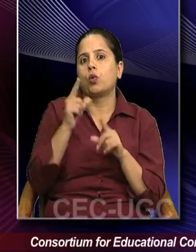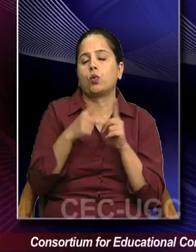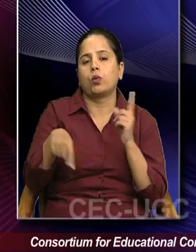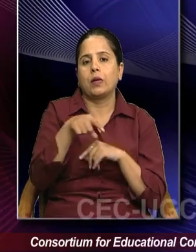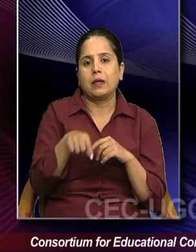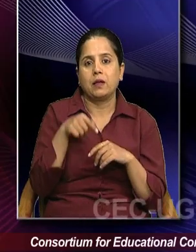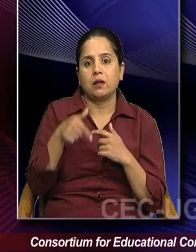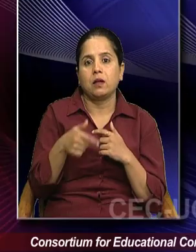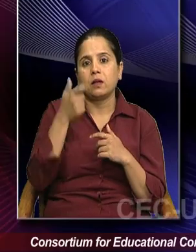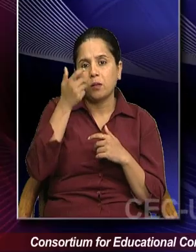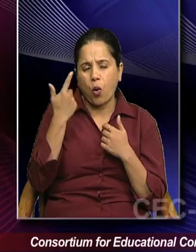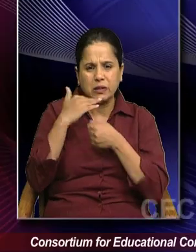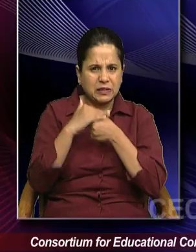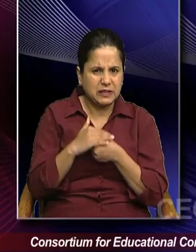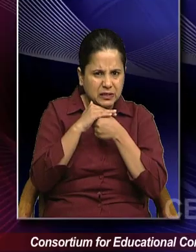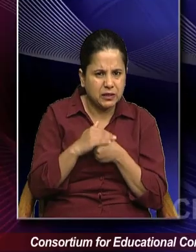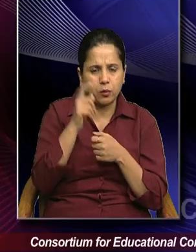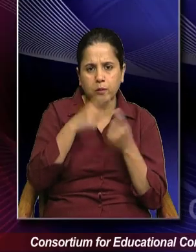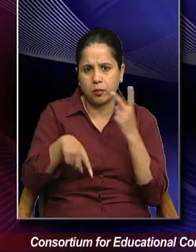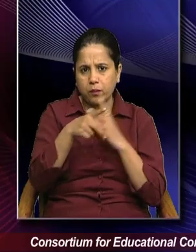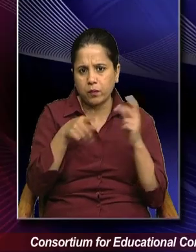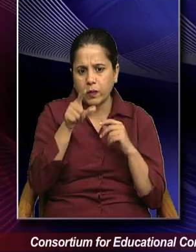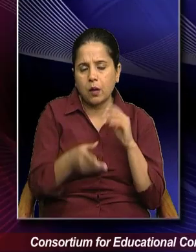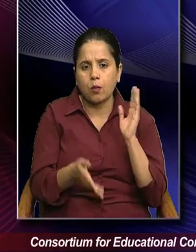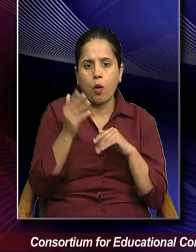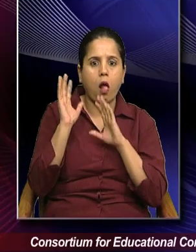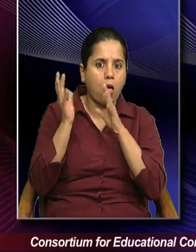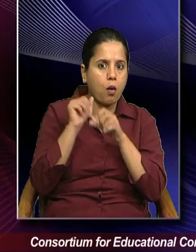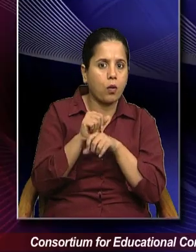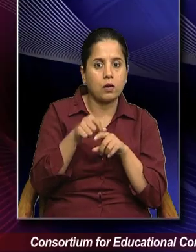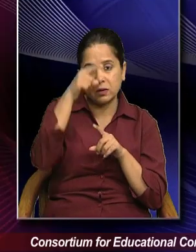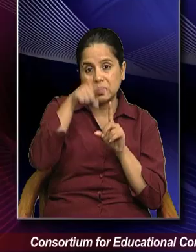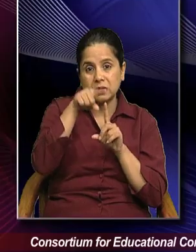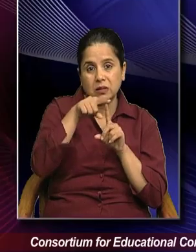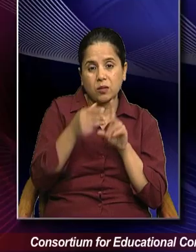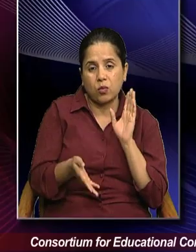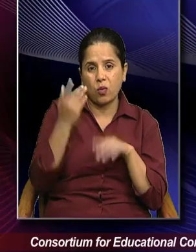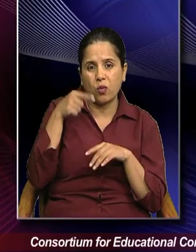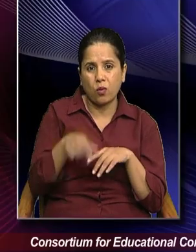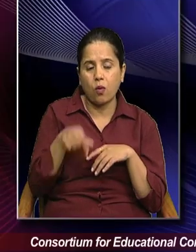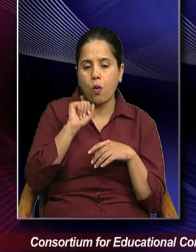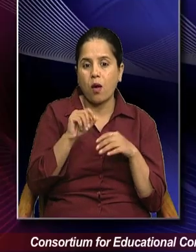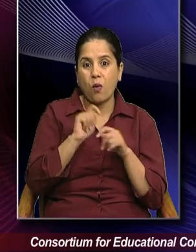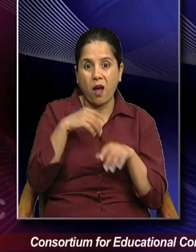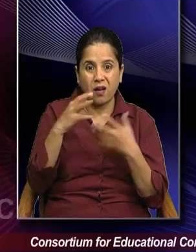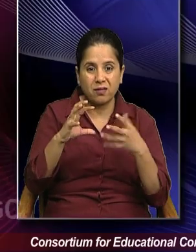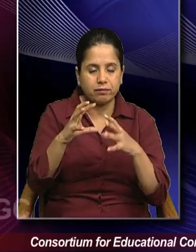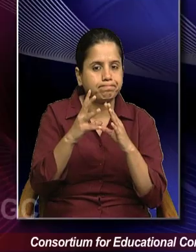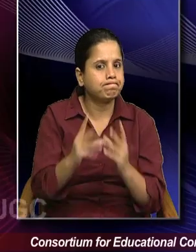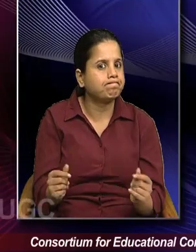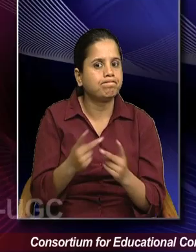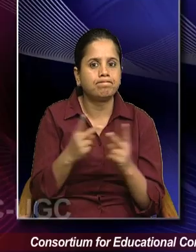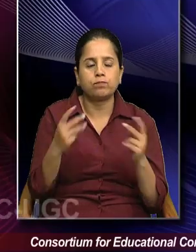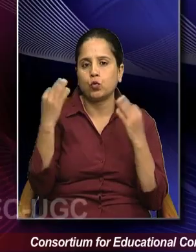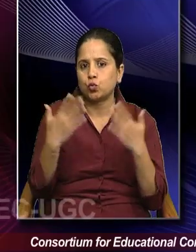Heat stress and labor productivity. A temperature rise, India's economy engine is losing steam. A